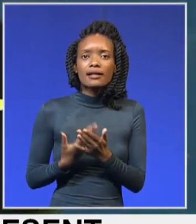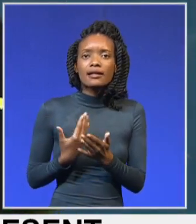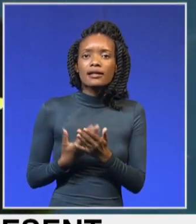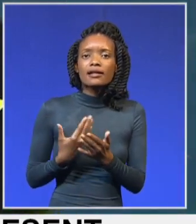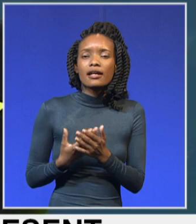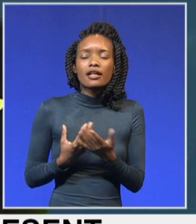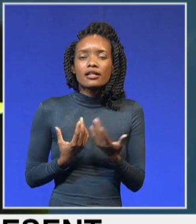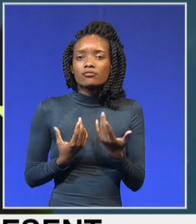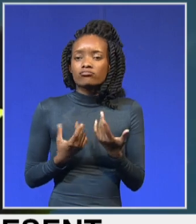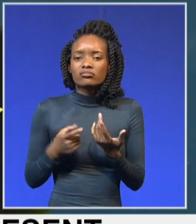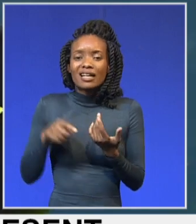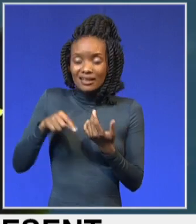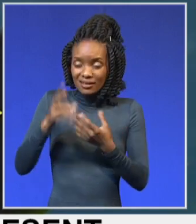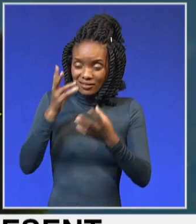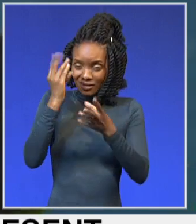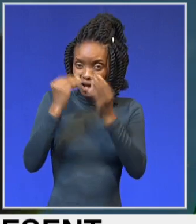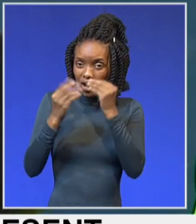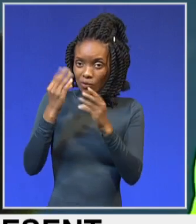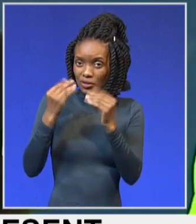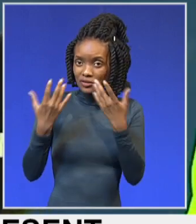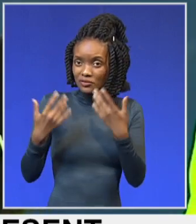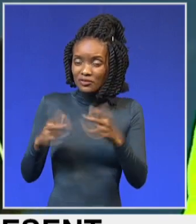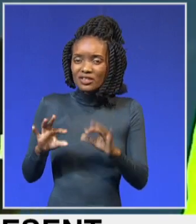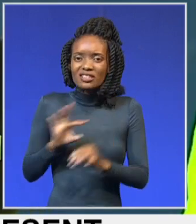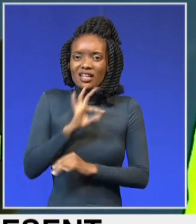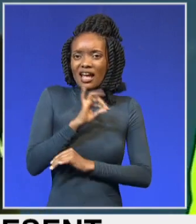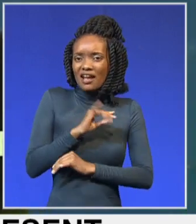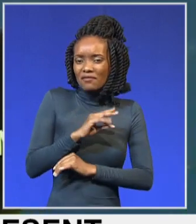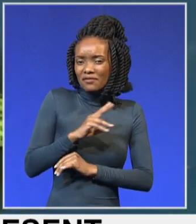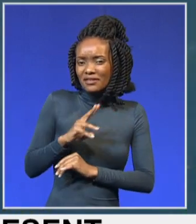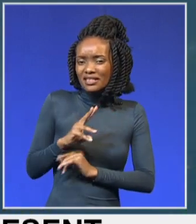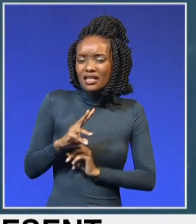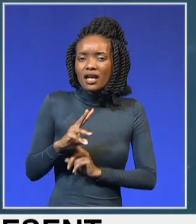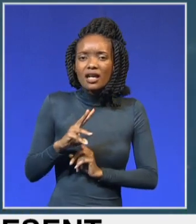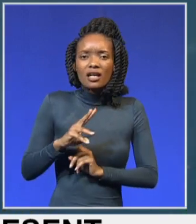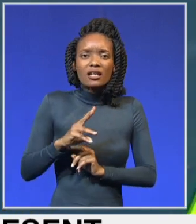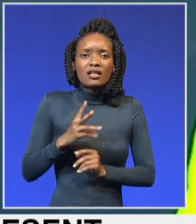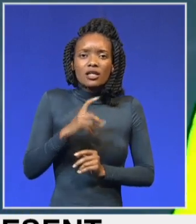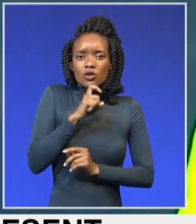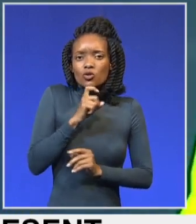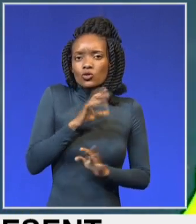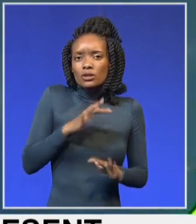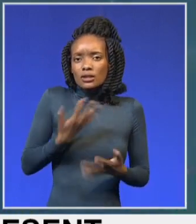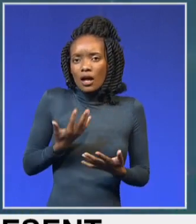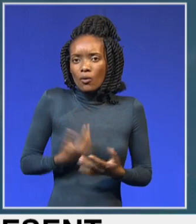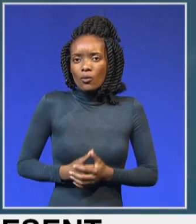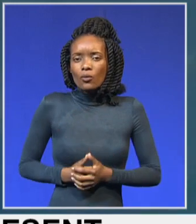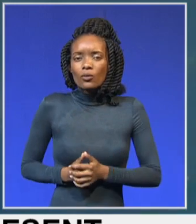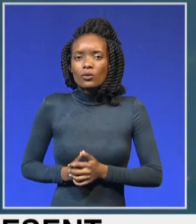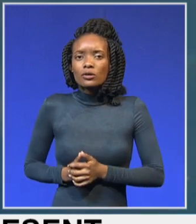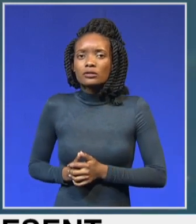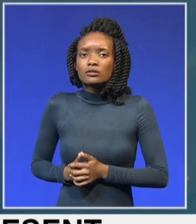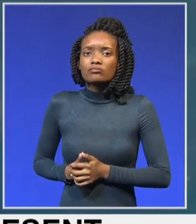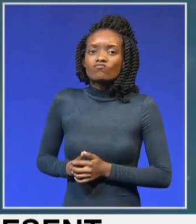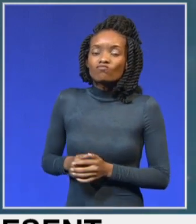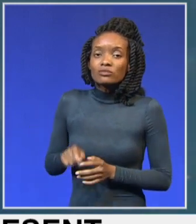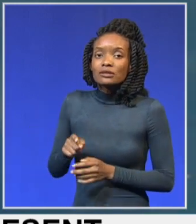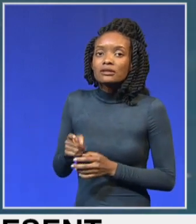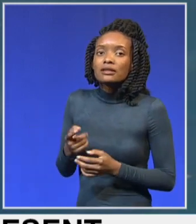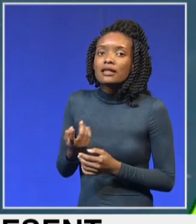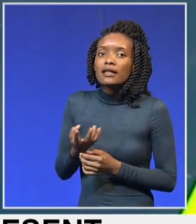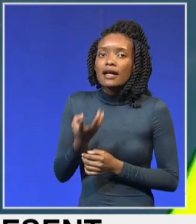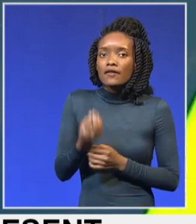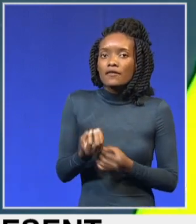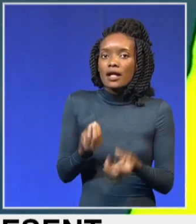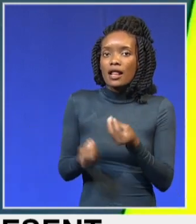here during their daily lives, but also post school. If we look at our learners, we have 2 learners that's